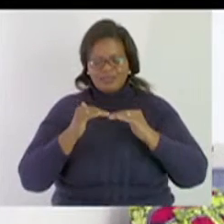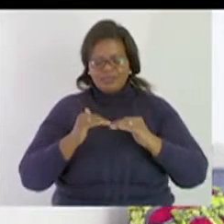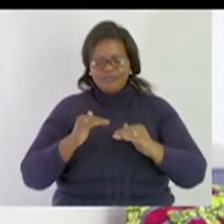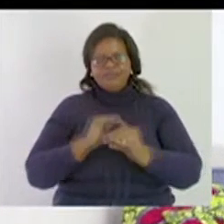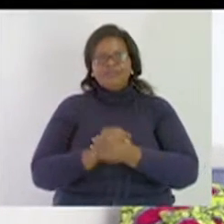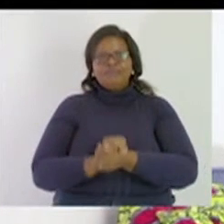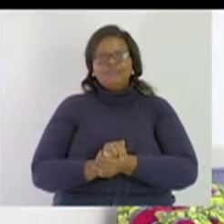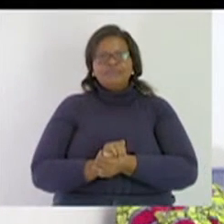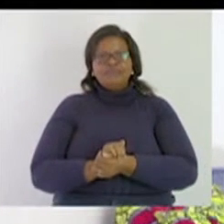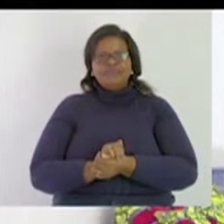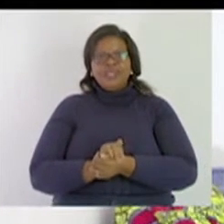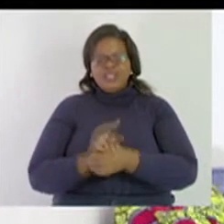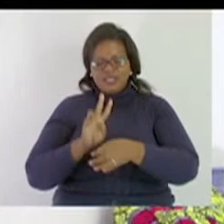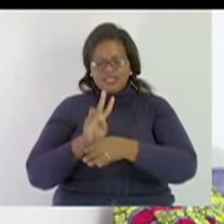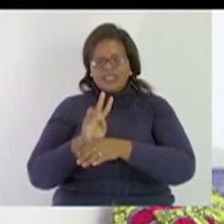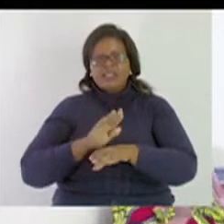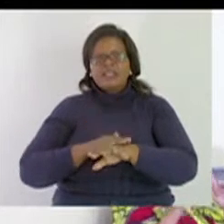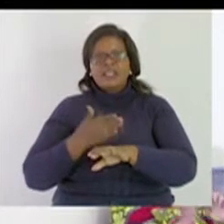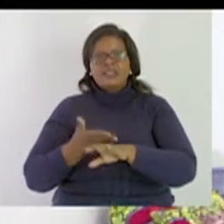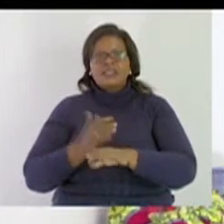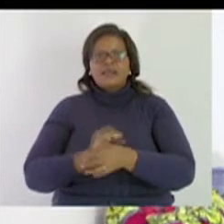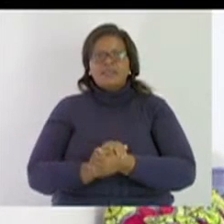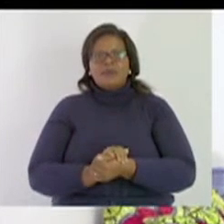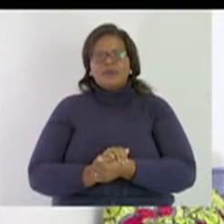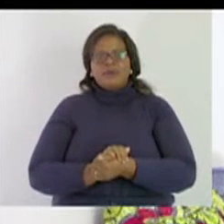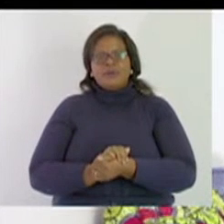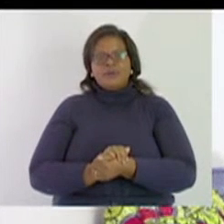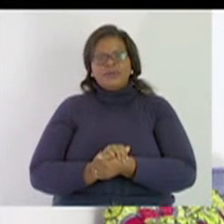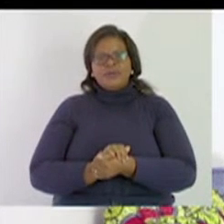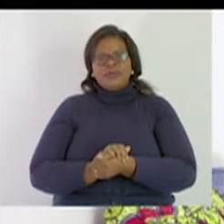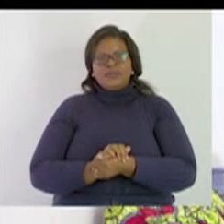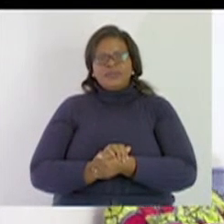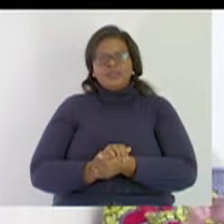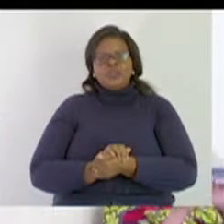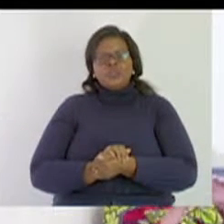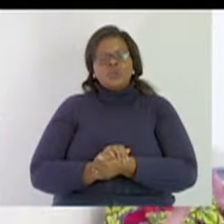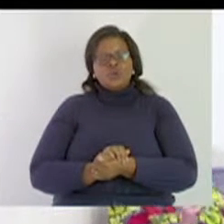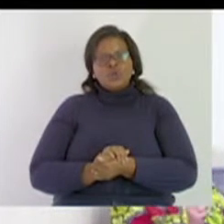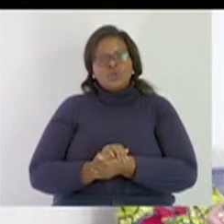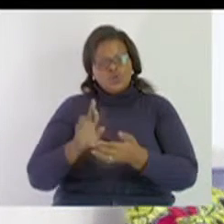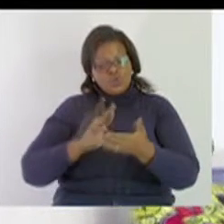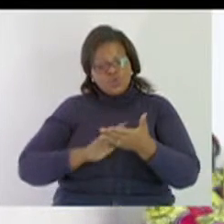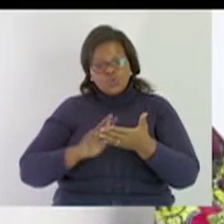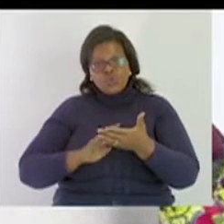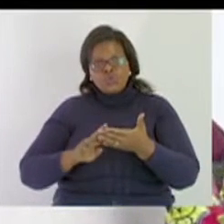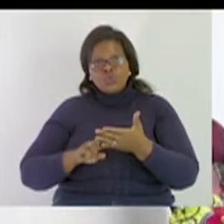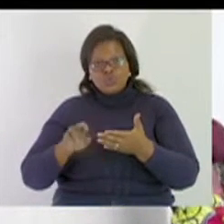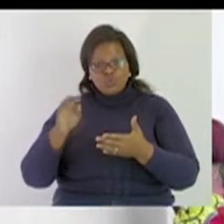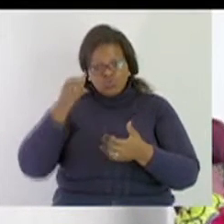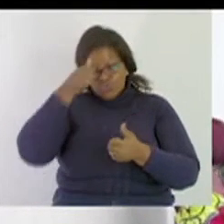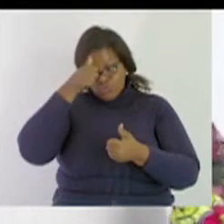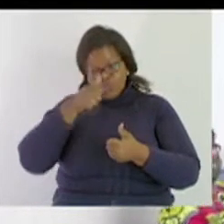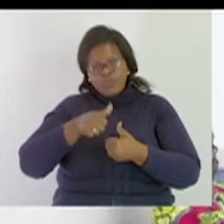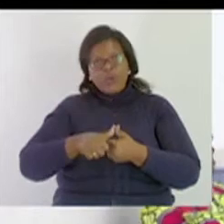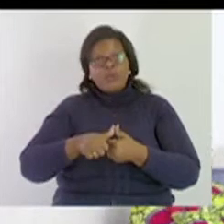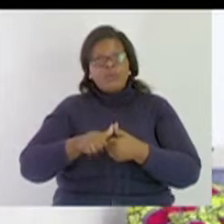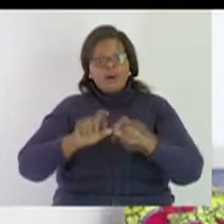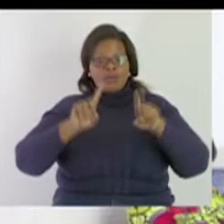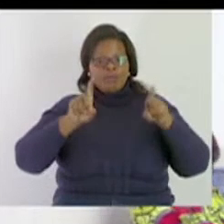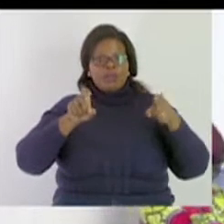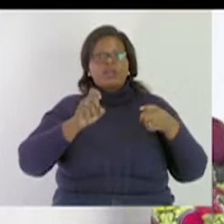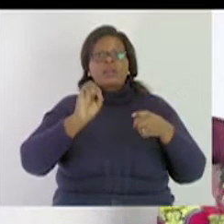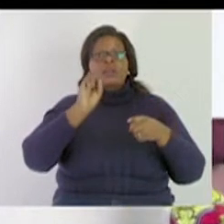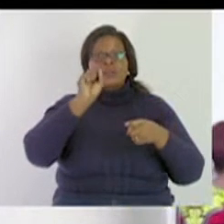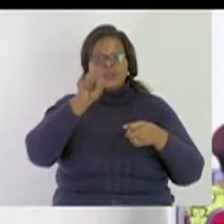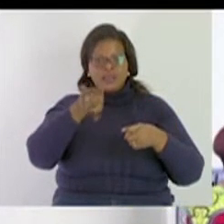second example. Do you know what we are going to do first? Of course,